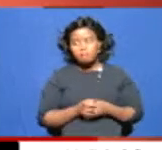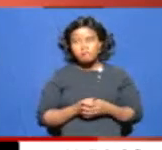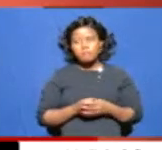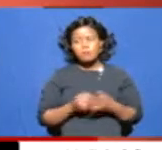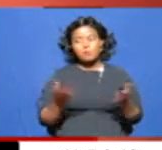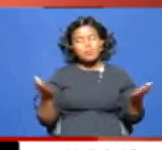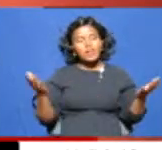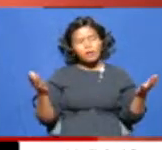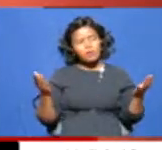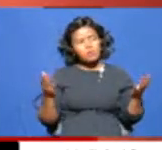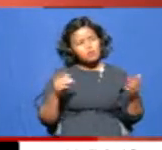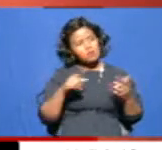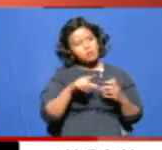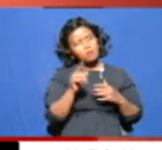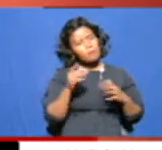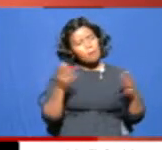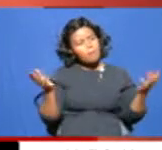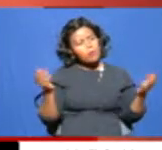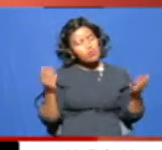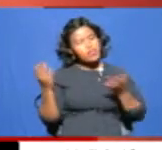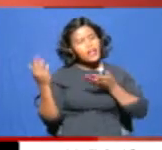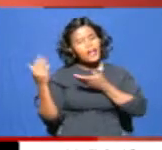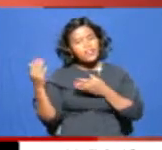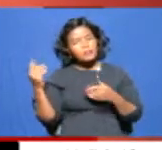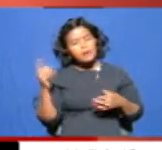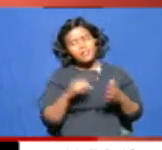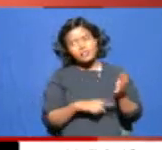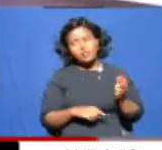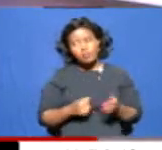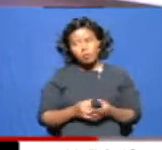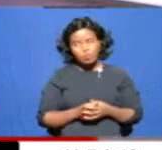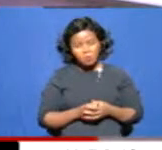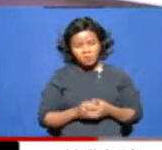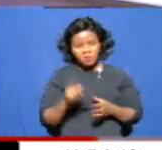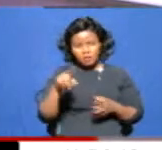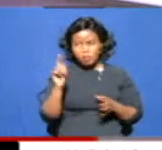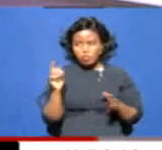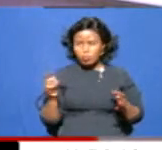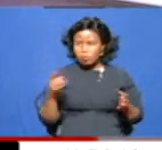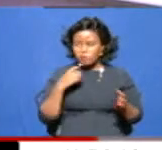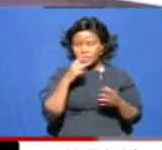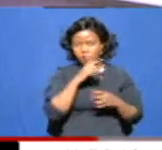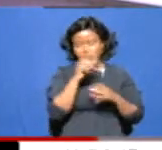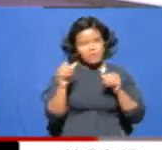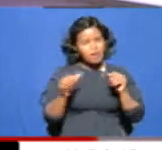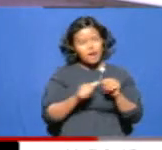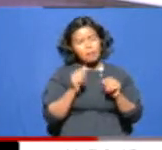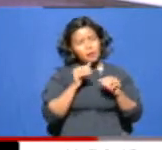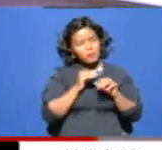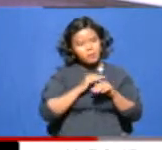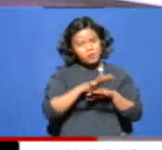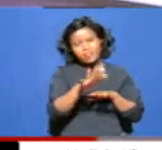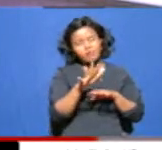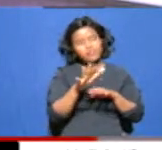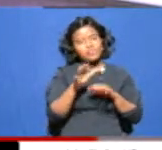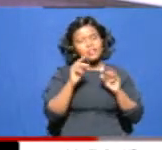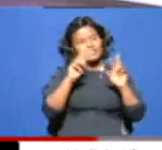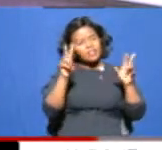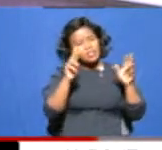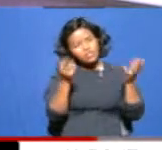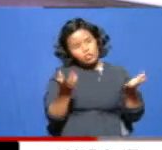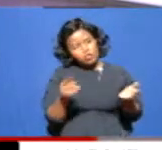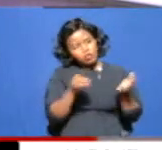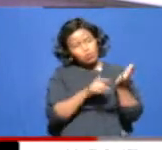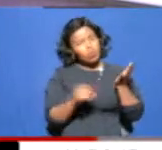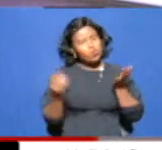than a minute, kindly, what do we expect? And you've had your say on the marketing issue, so now, in less than a minute, what do we expect